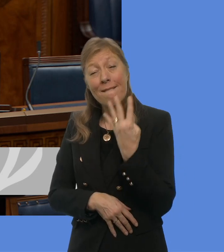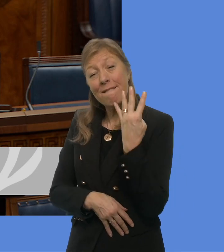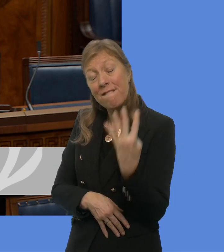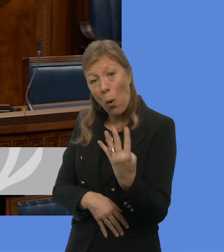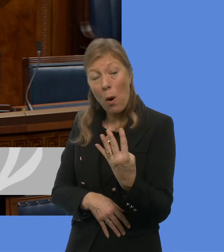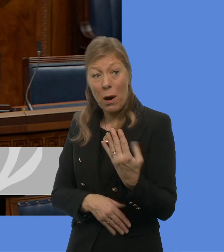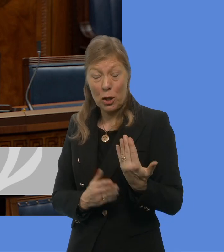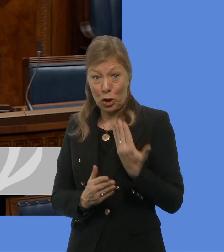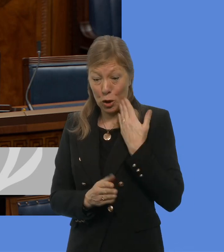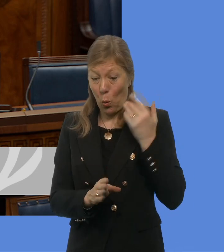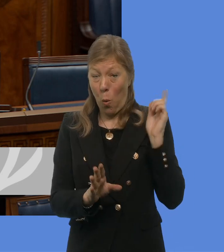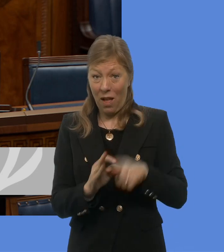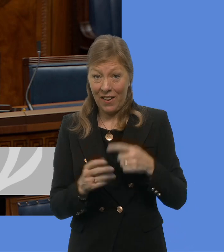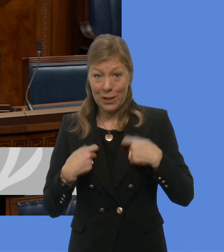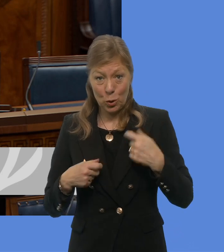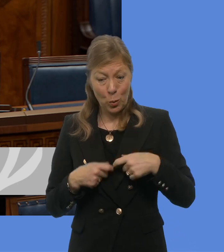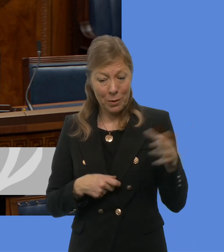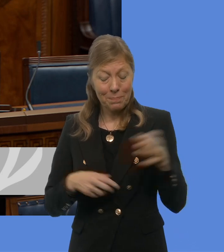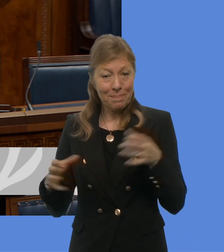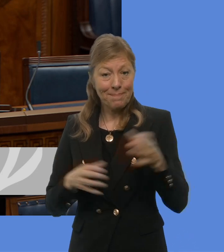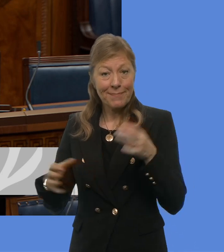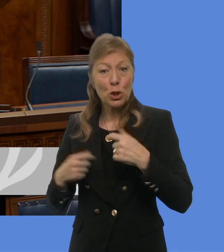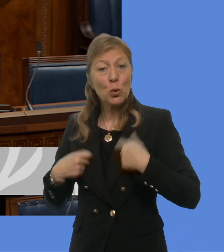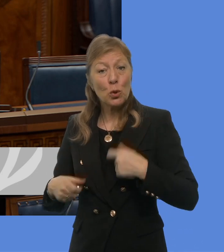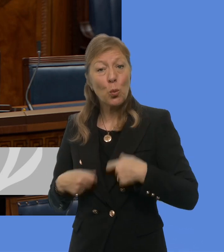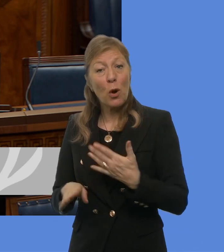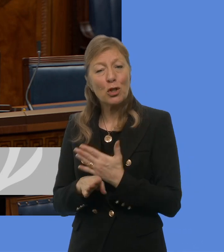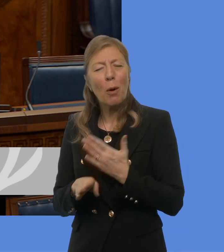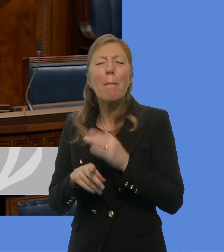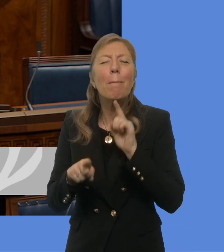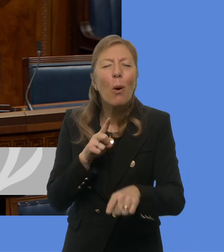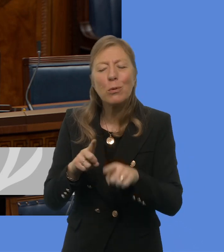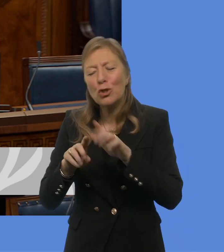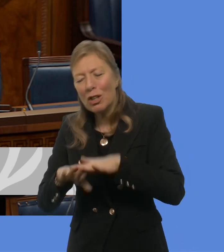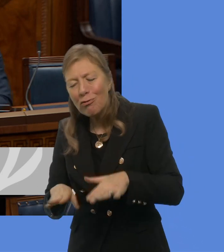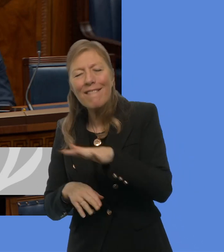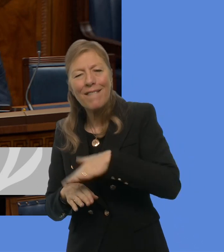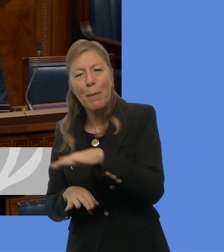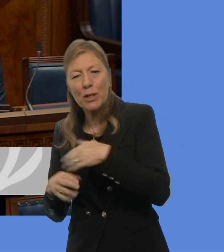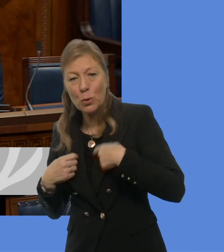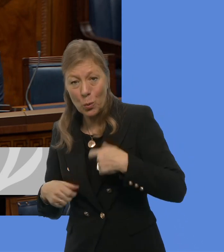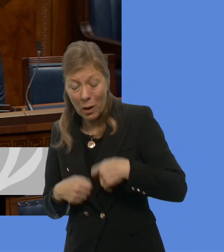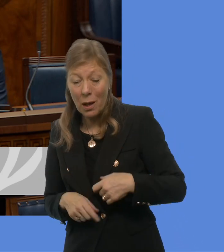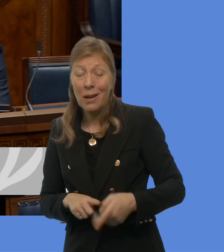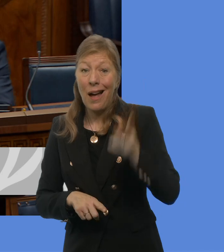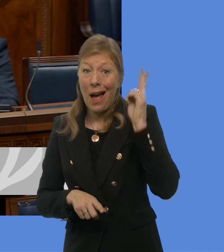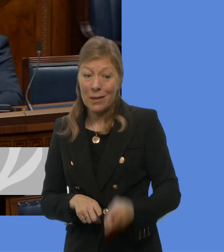were in services relating to children and to families. This exercise was repeated in the summer of 2024. Again, I'm glad to